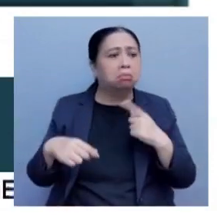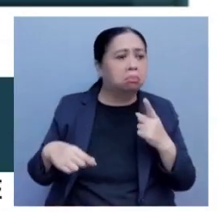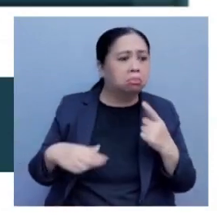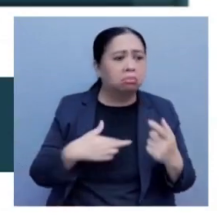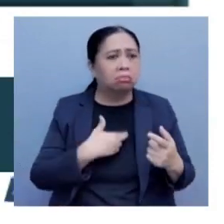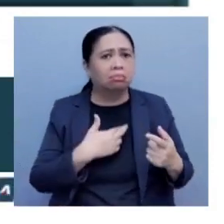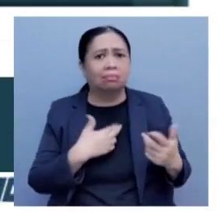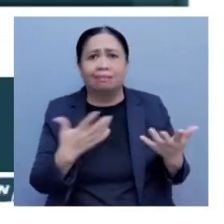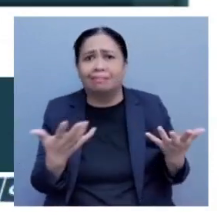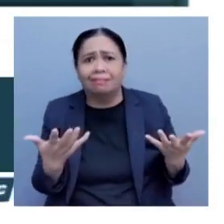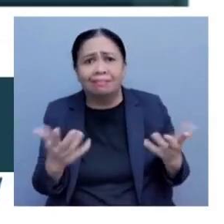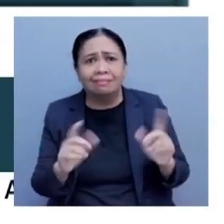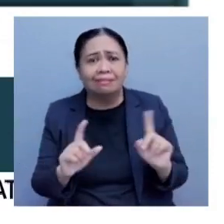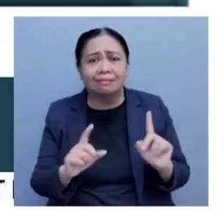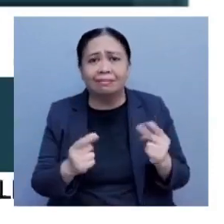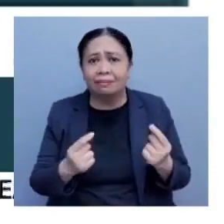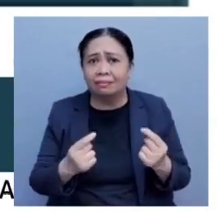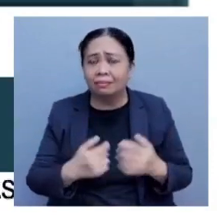this?